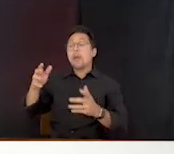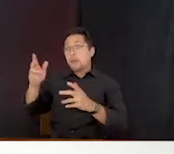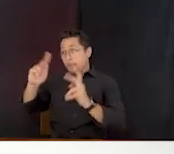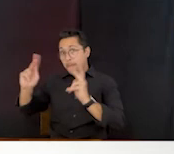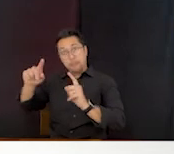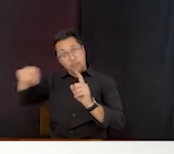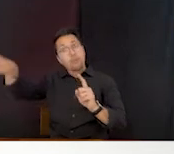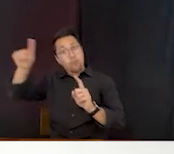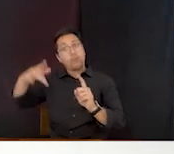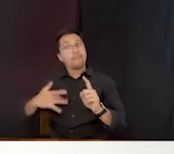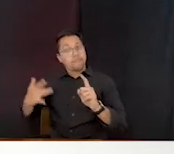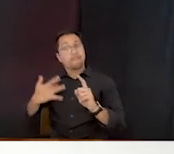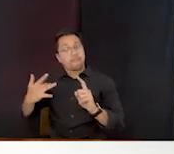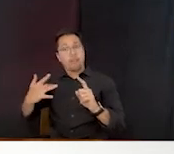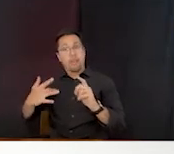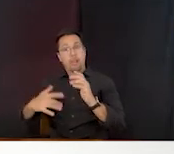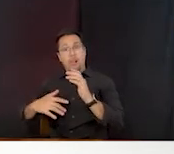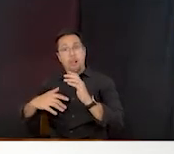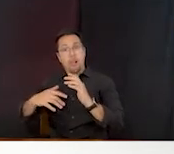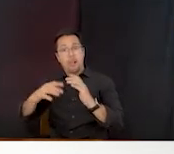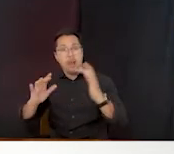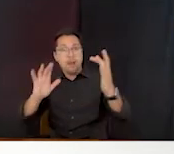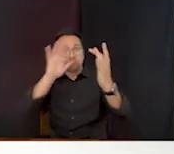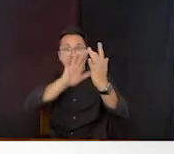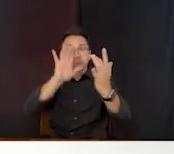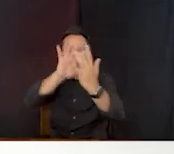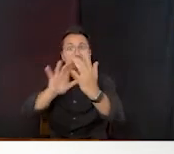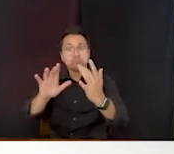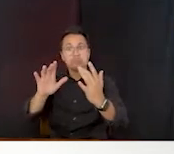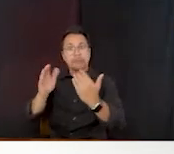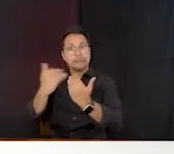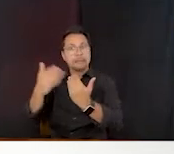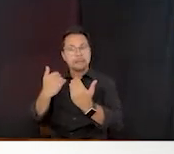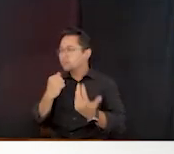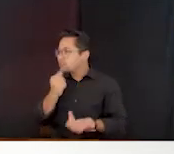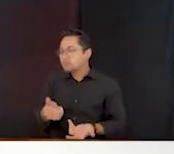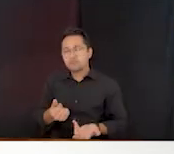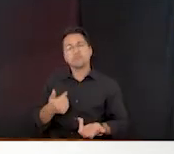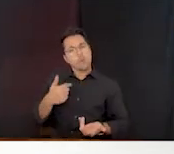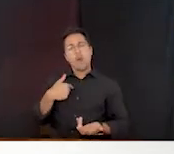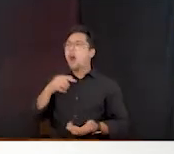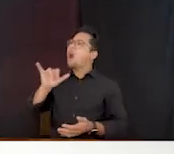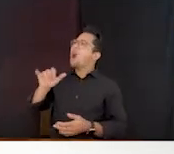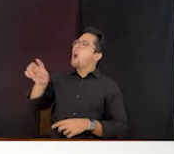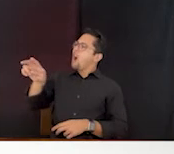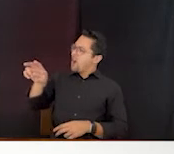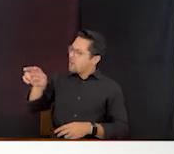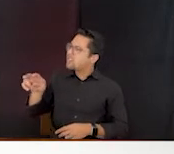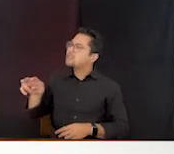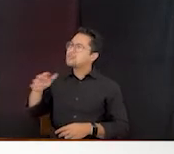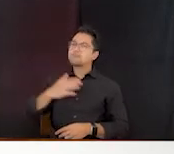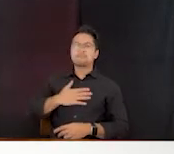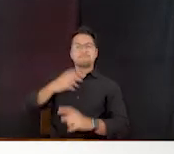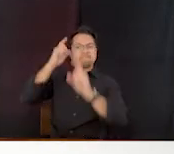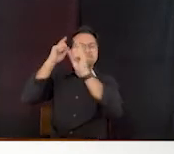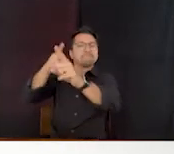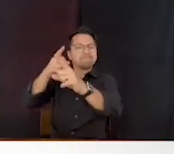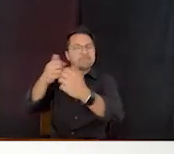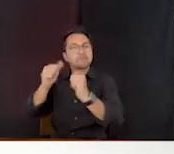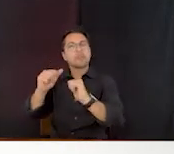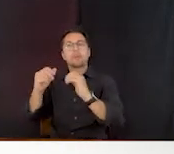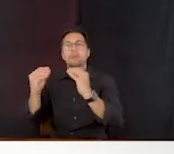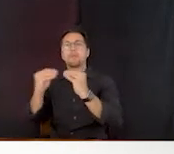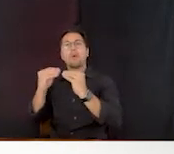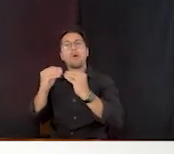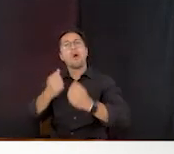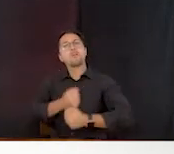I took that to my advantage, and I made it a mission to be a little more